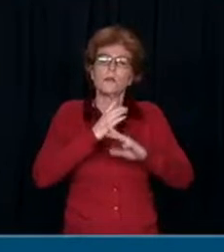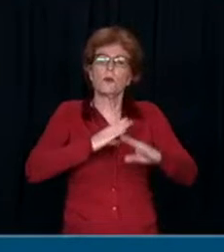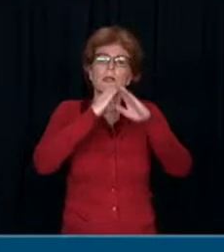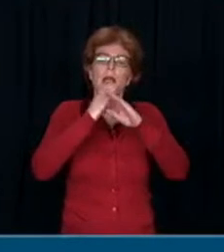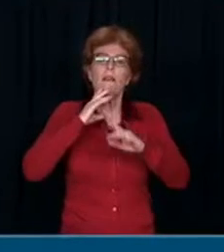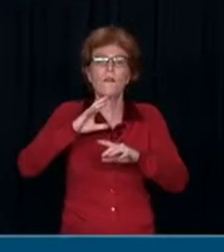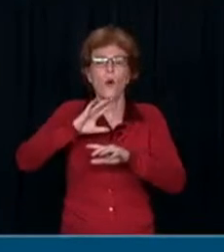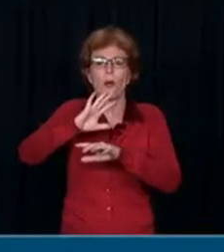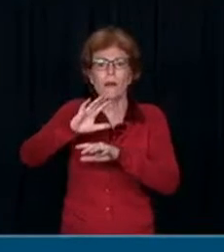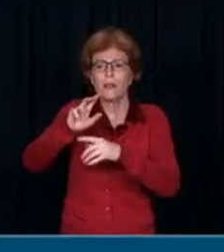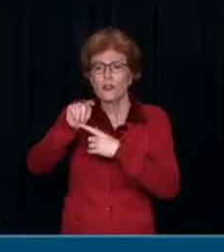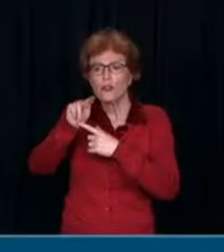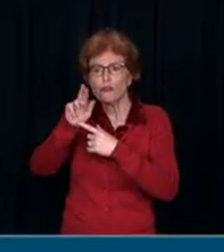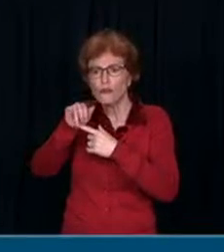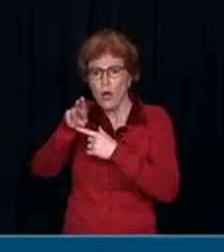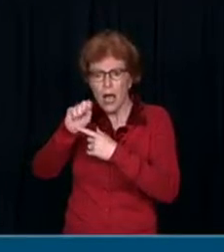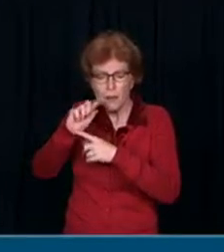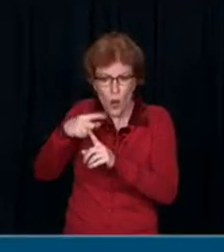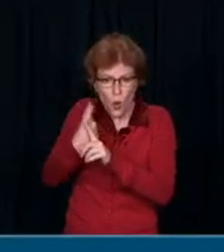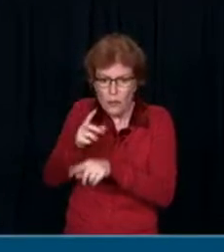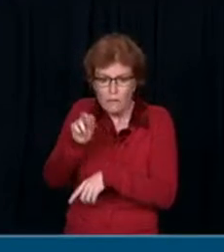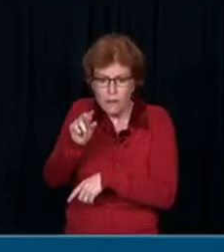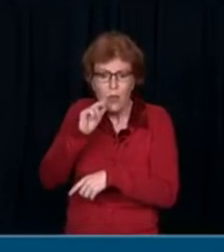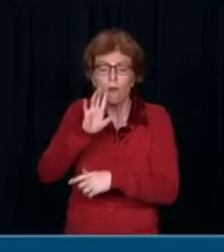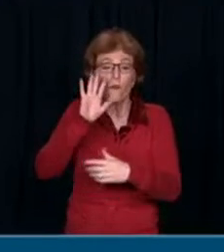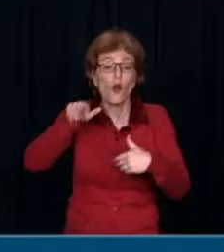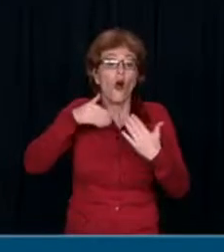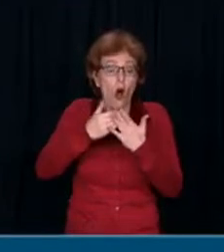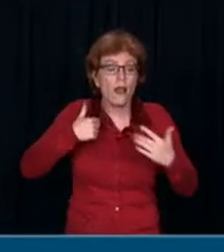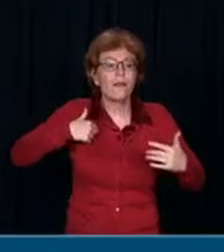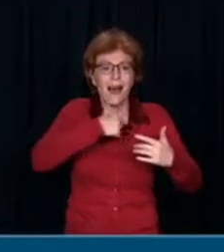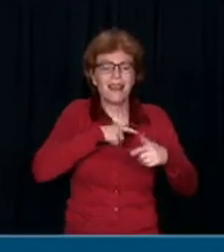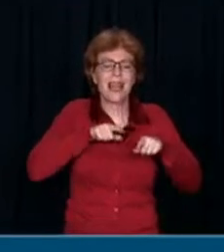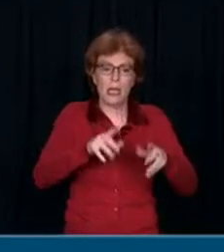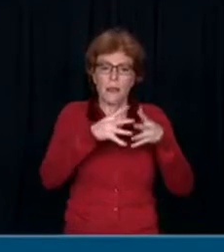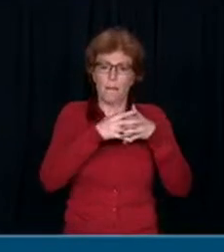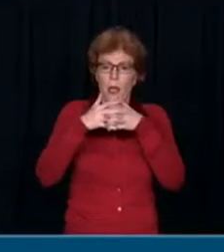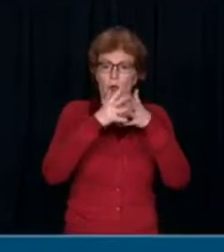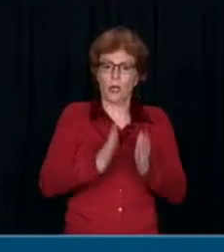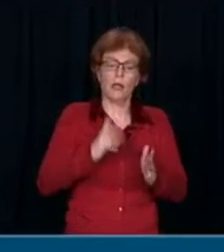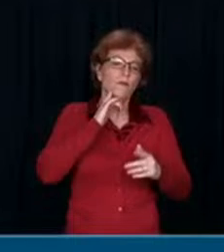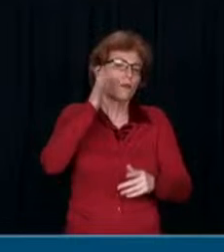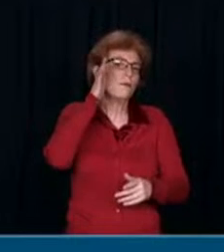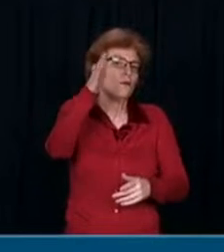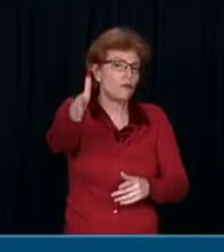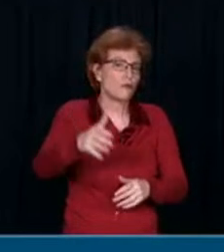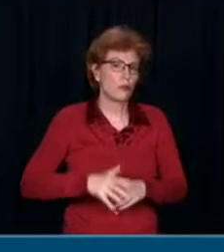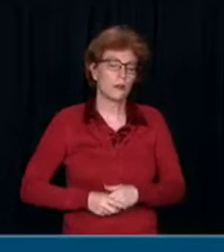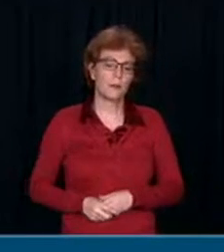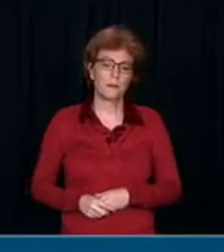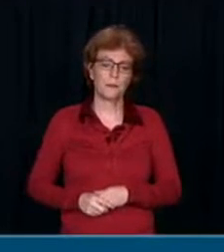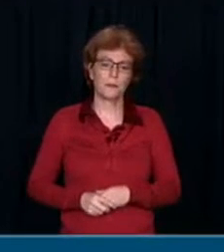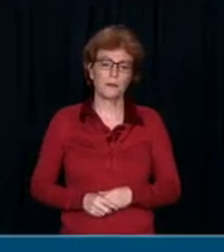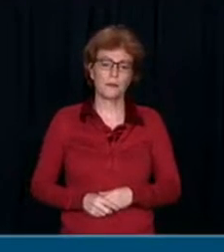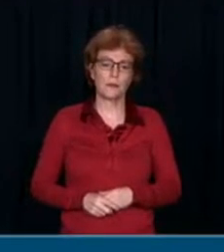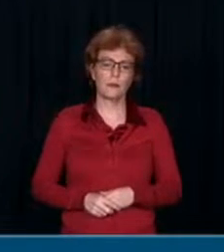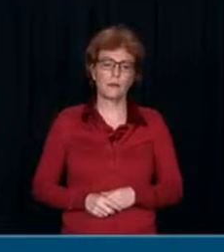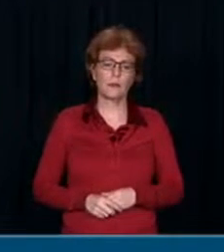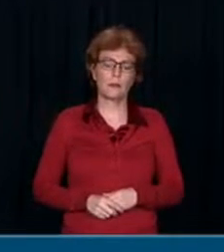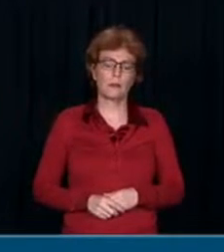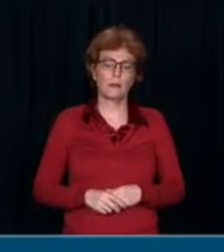the tribes, it was protected for all of us as Americans for the future. And I don't want to